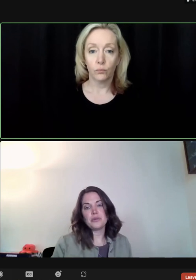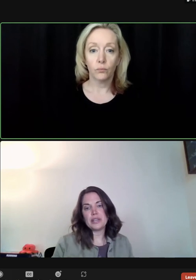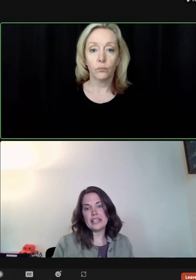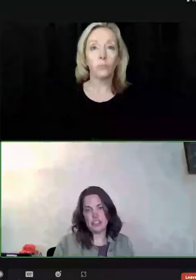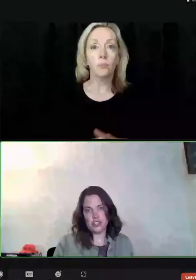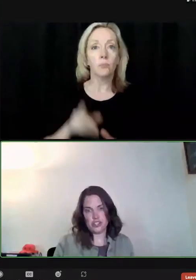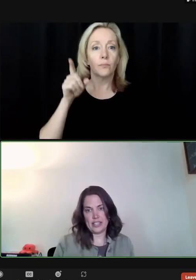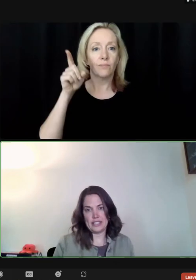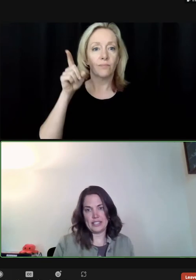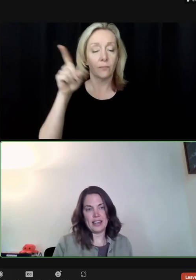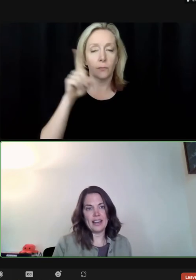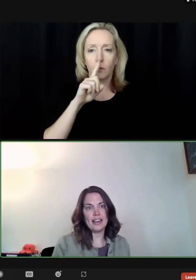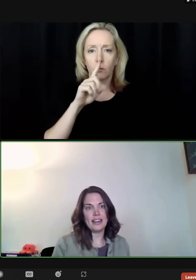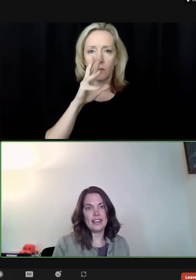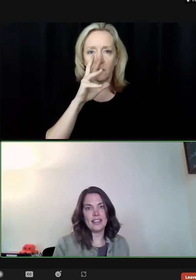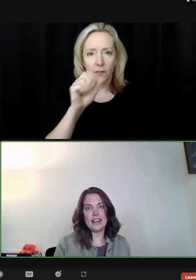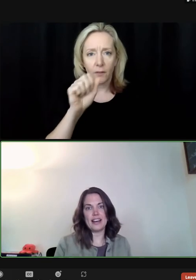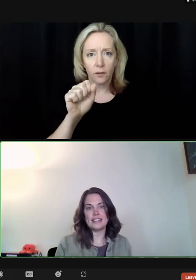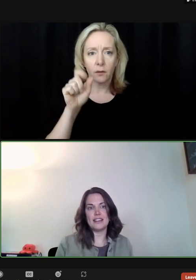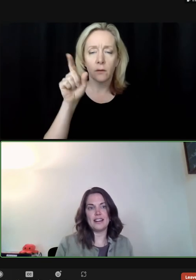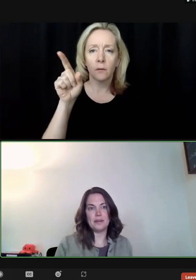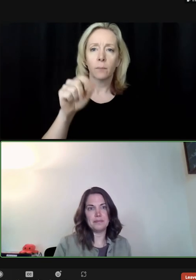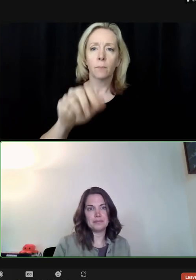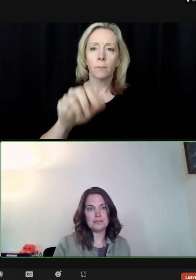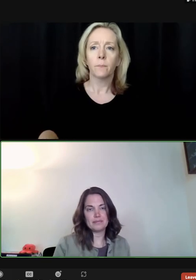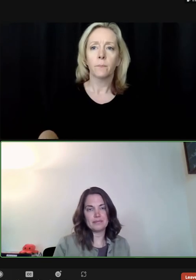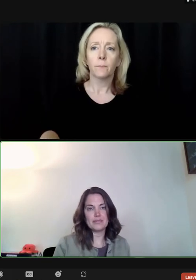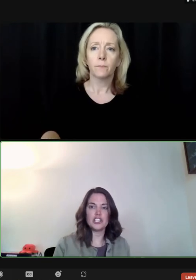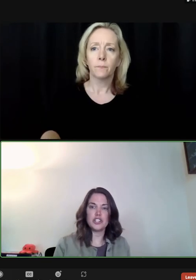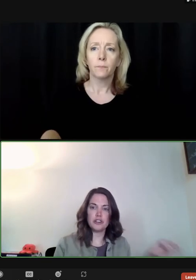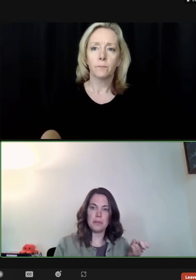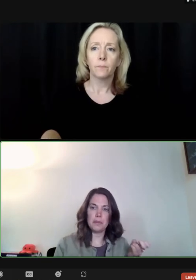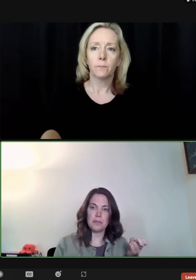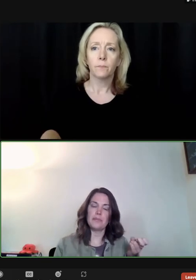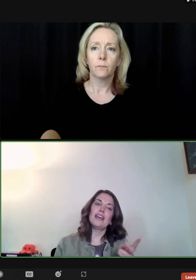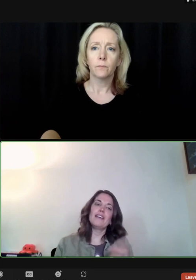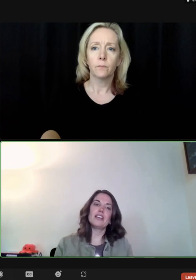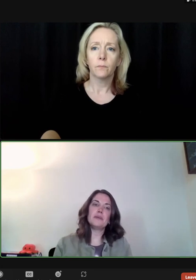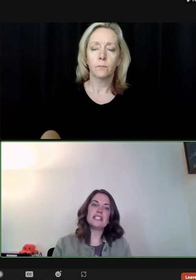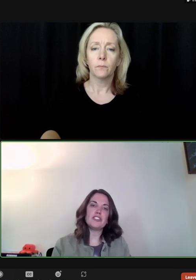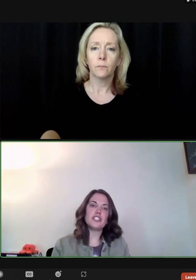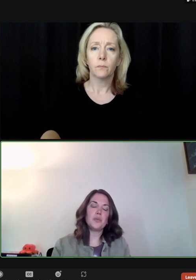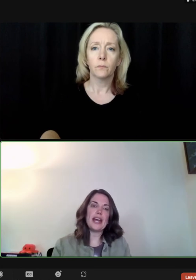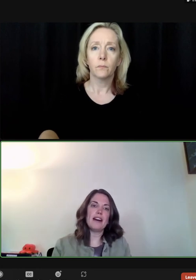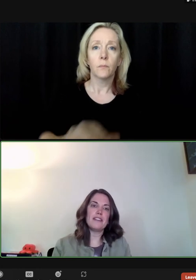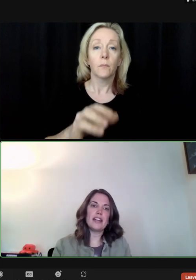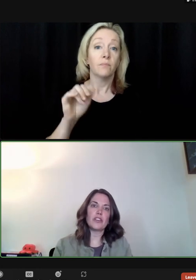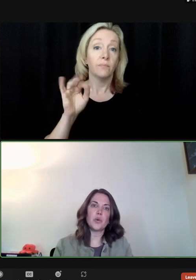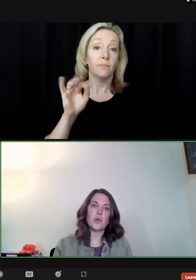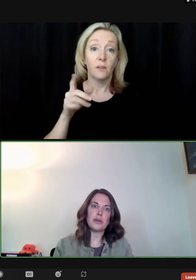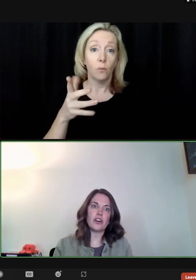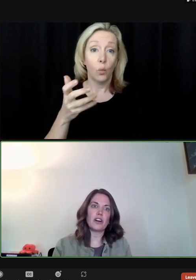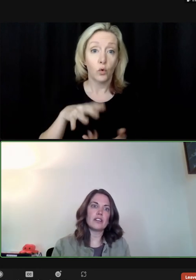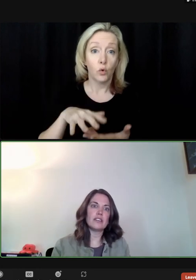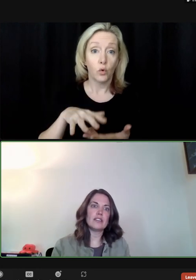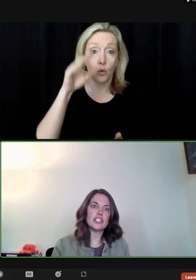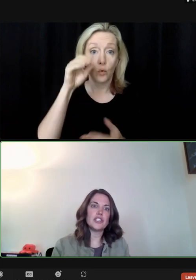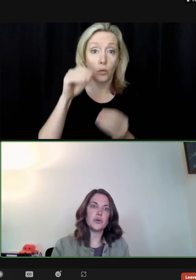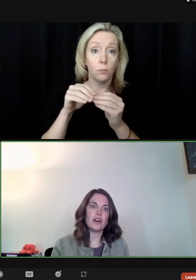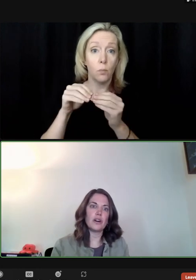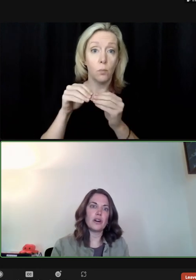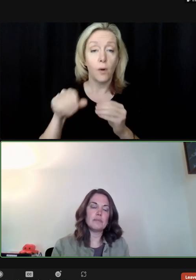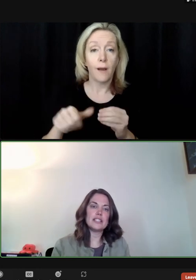So this was something really interesting that that I took from, if anybody's interested, we have another